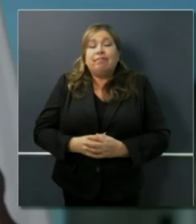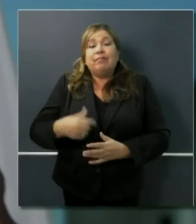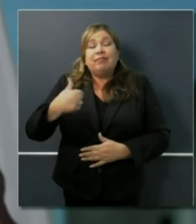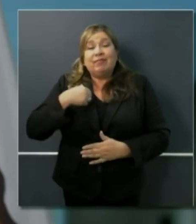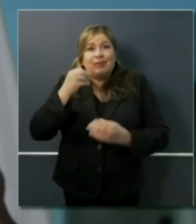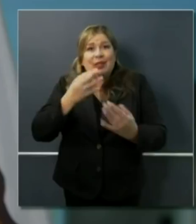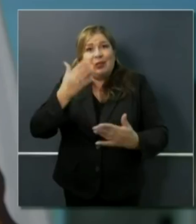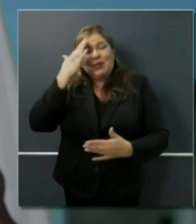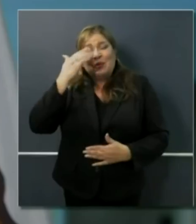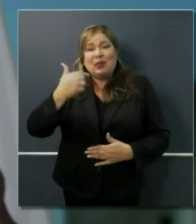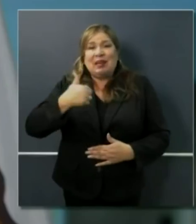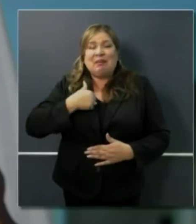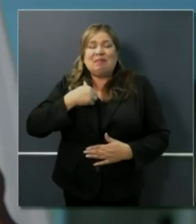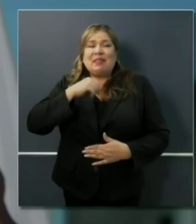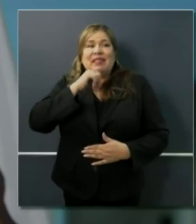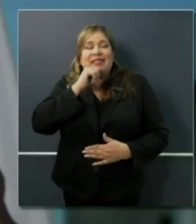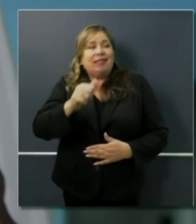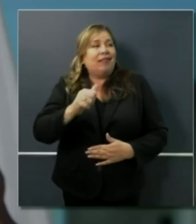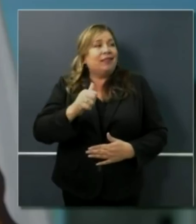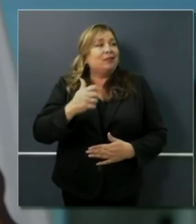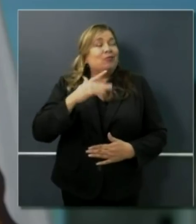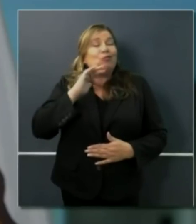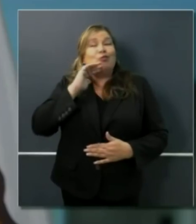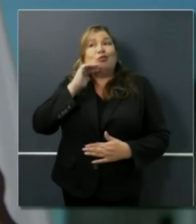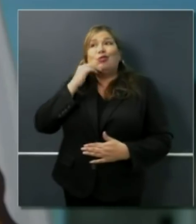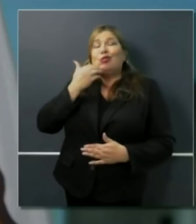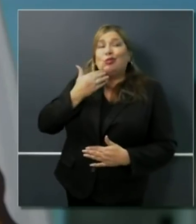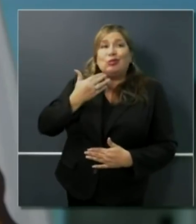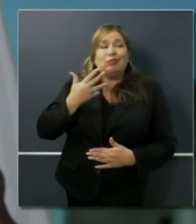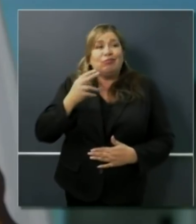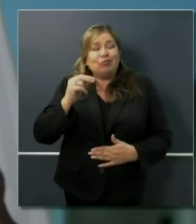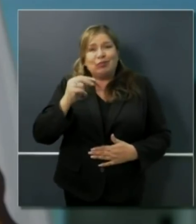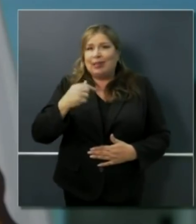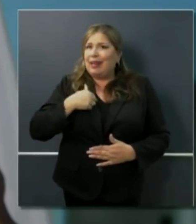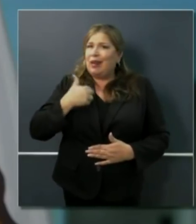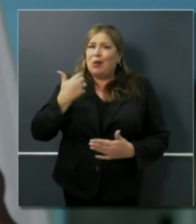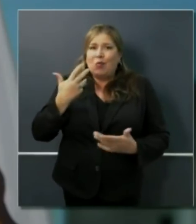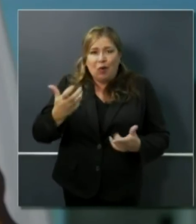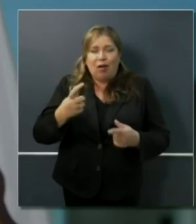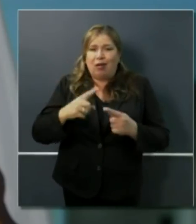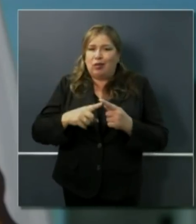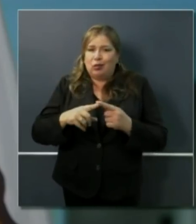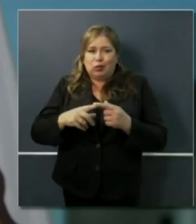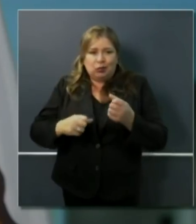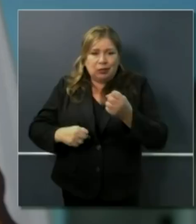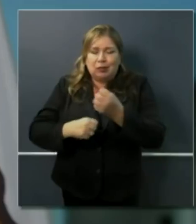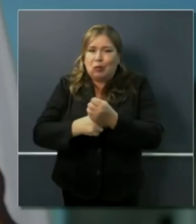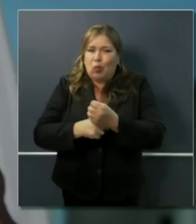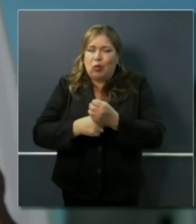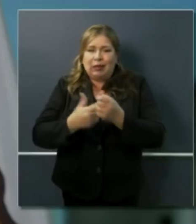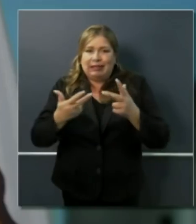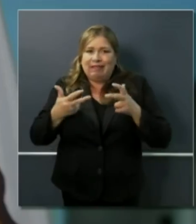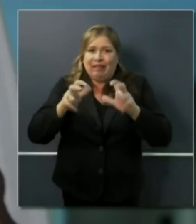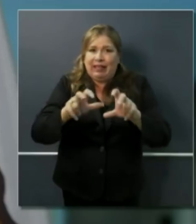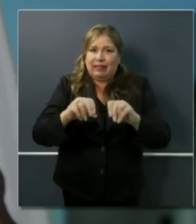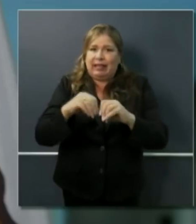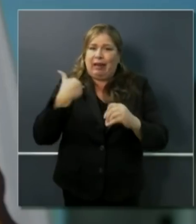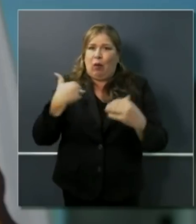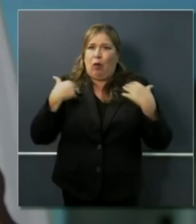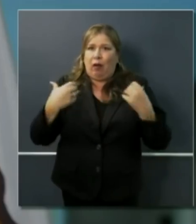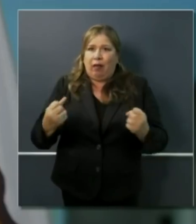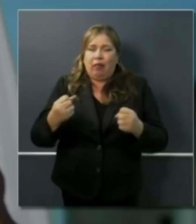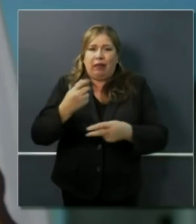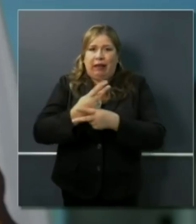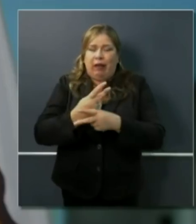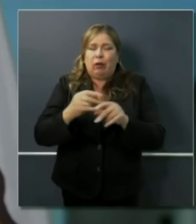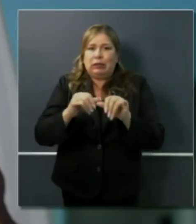not timid in terms of my desire to make investments in the healthcare delivery system in the state of California. We've been aggressive on